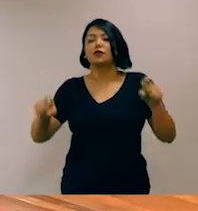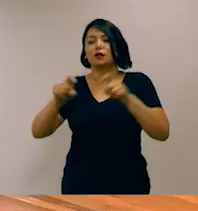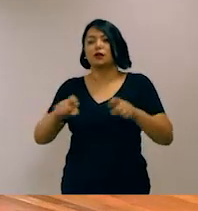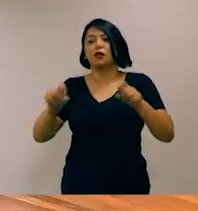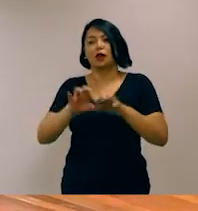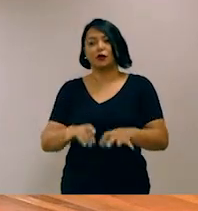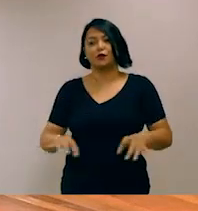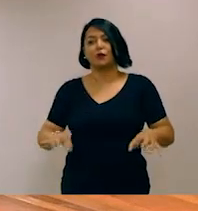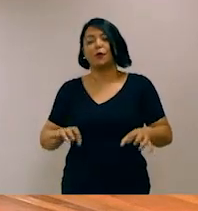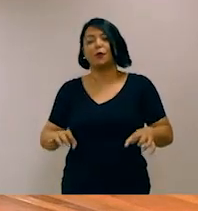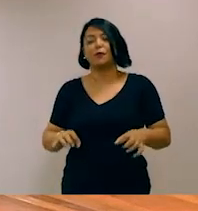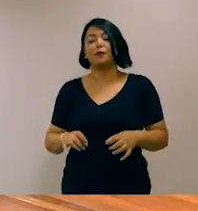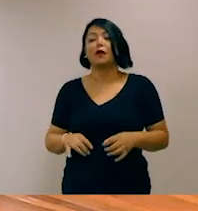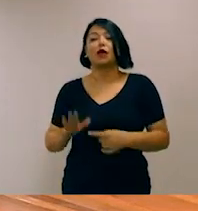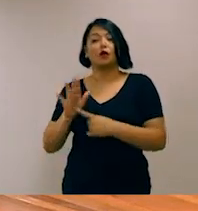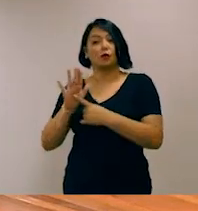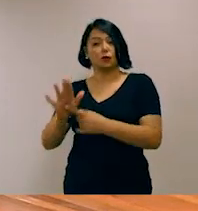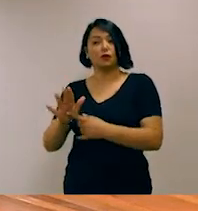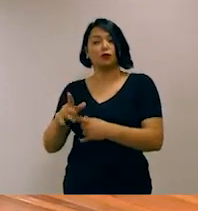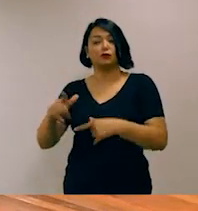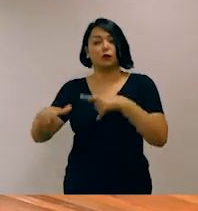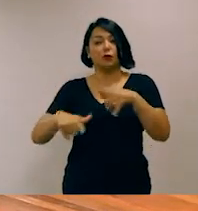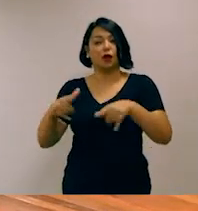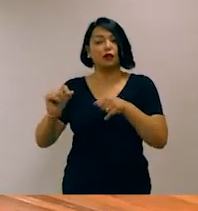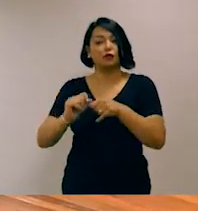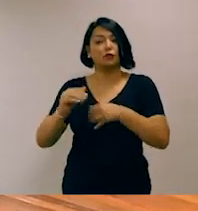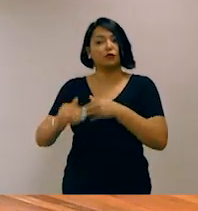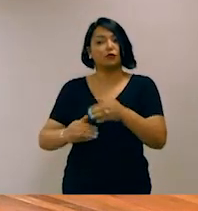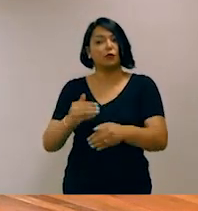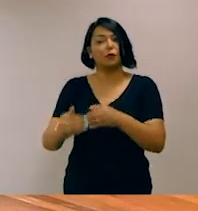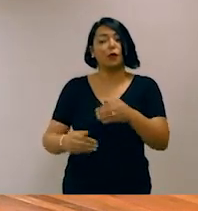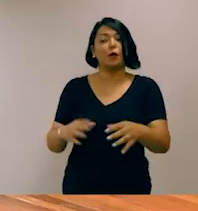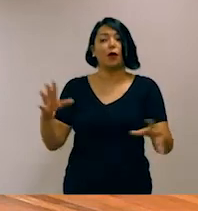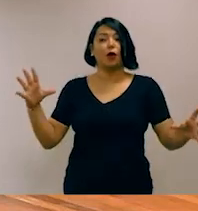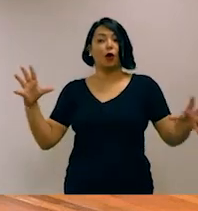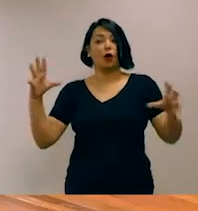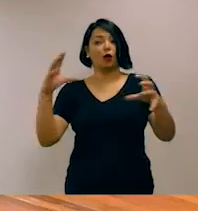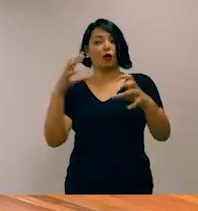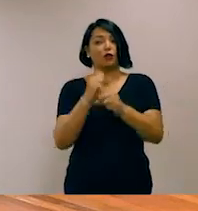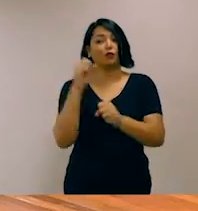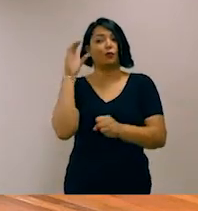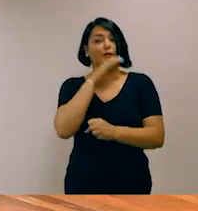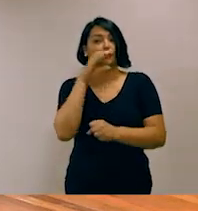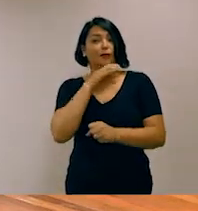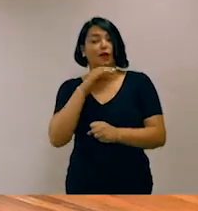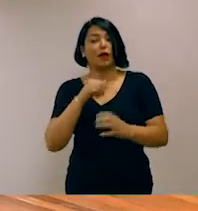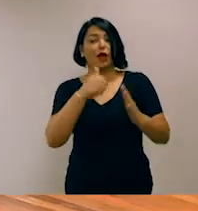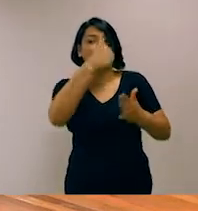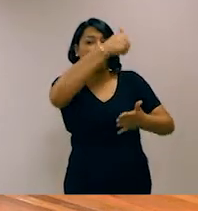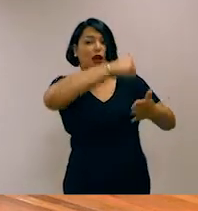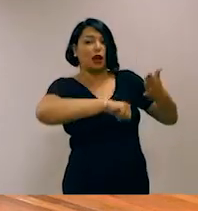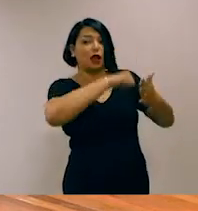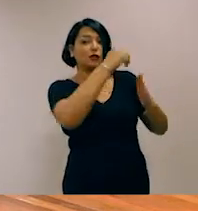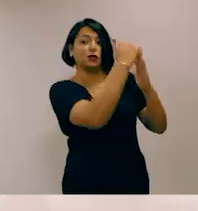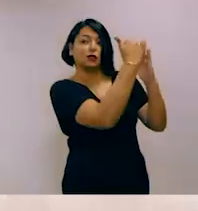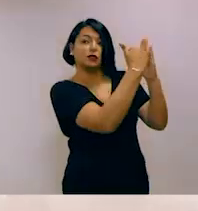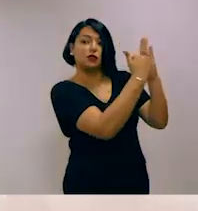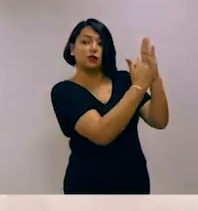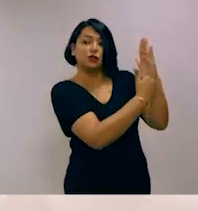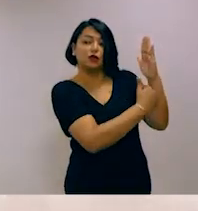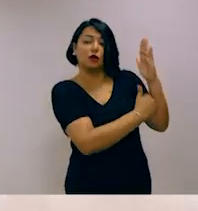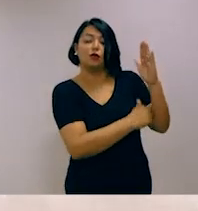with you a concept proof that we developed jointly with the PGFN so that we could